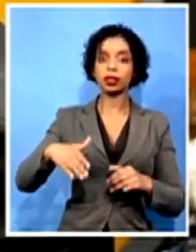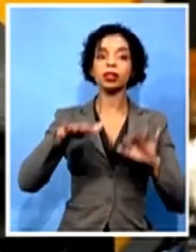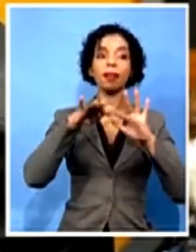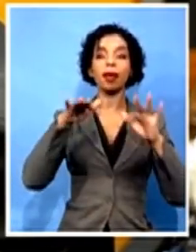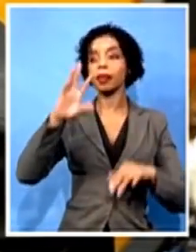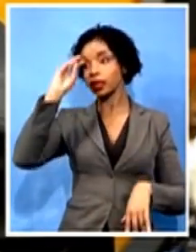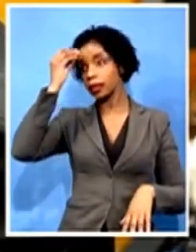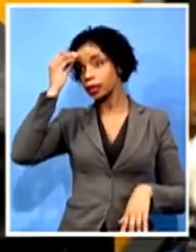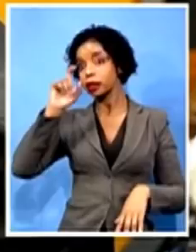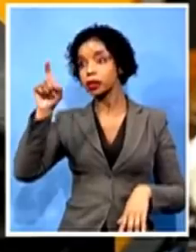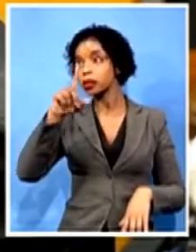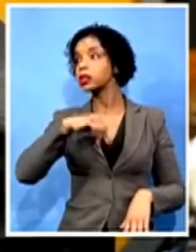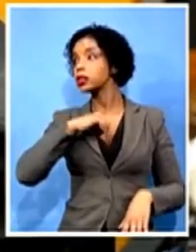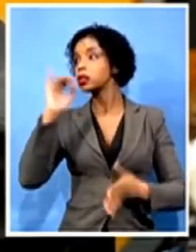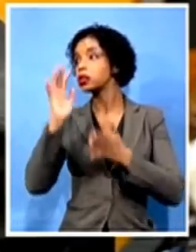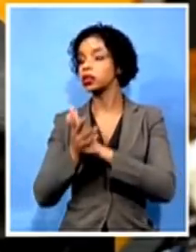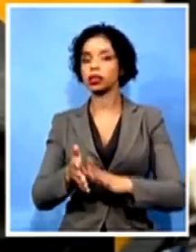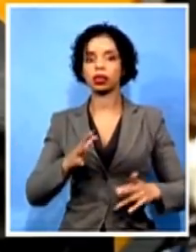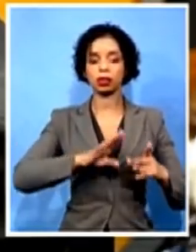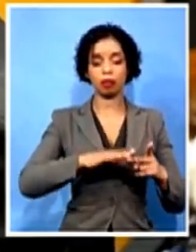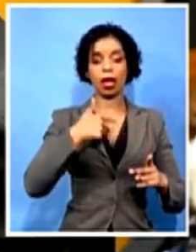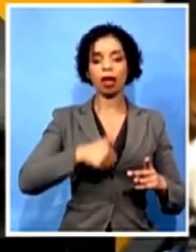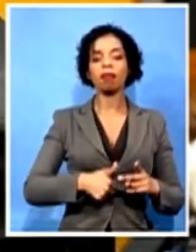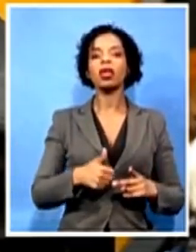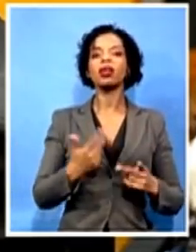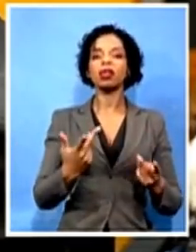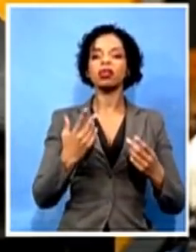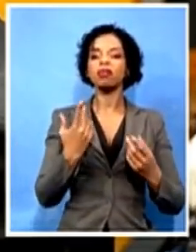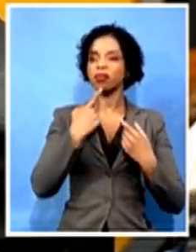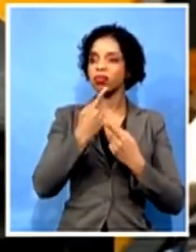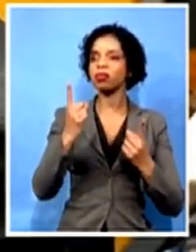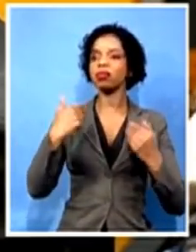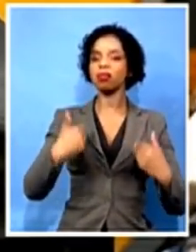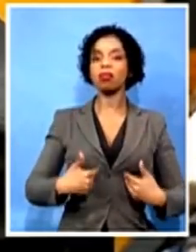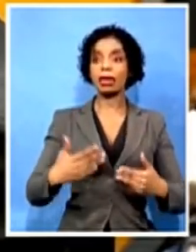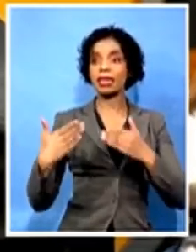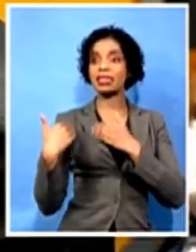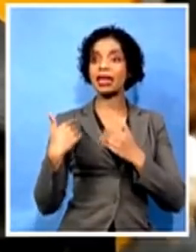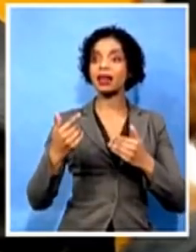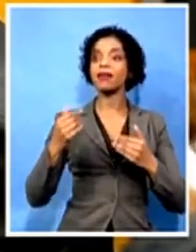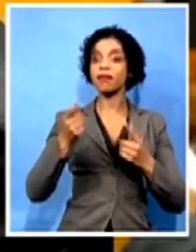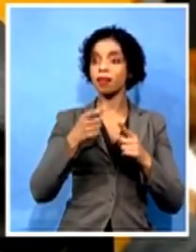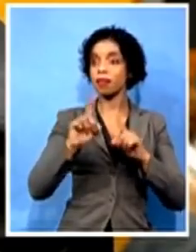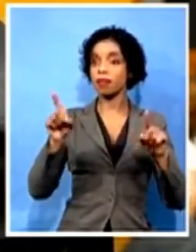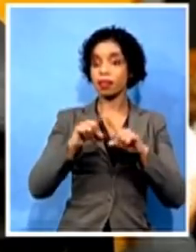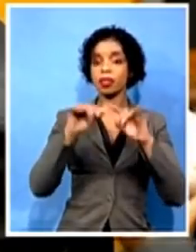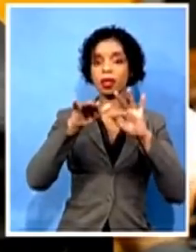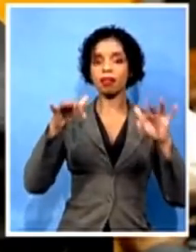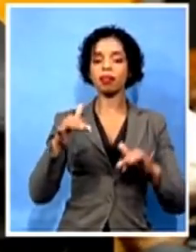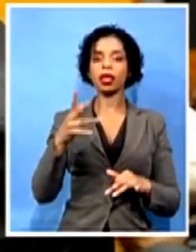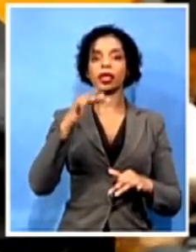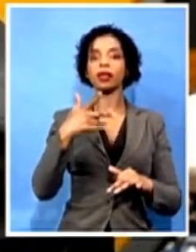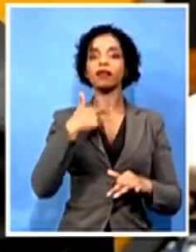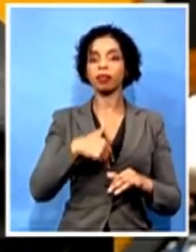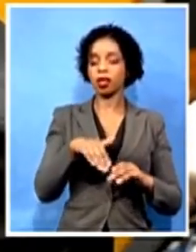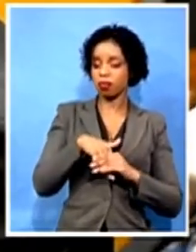submit that I'm neither a danger to the public nor to any particular person, nor will I commit any offence if I'm released on bail. I'm advised that should I commit